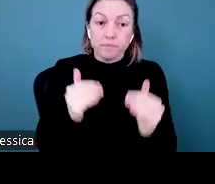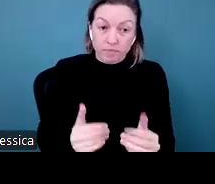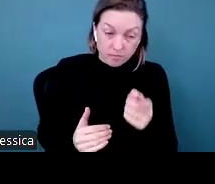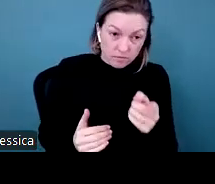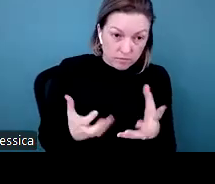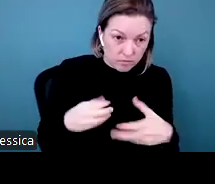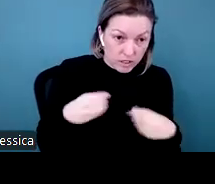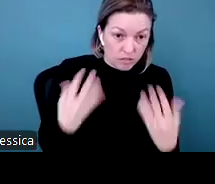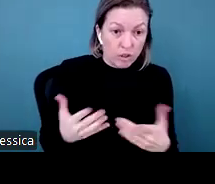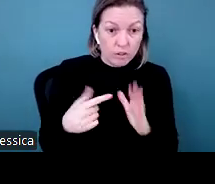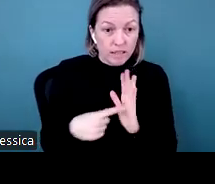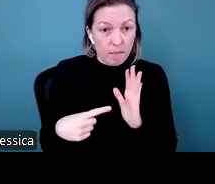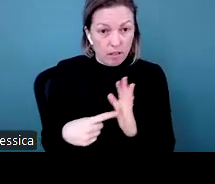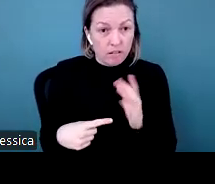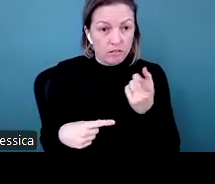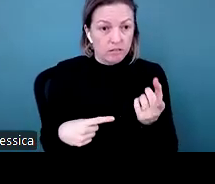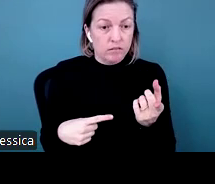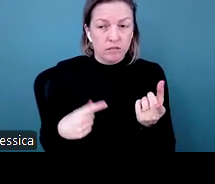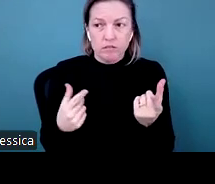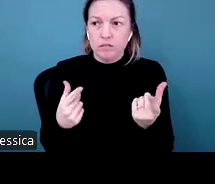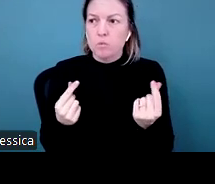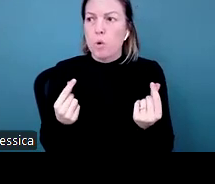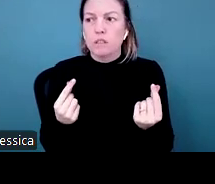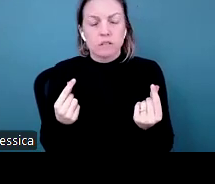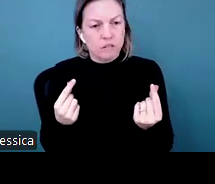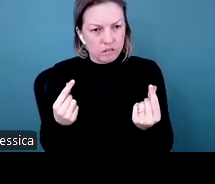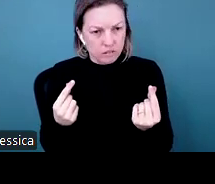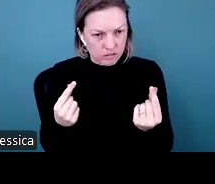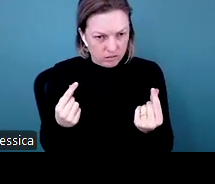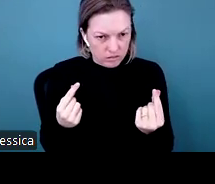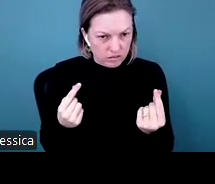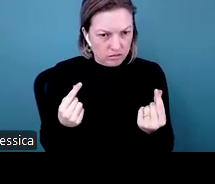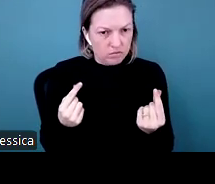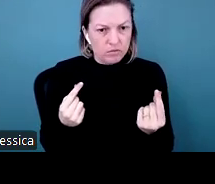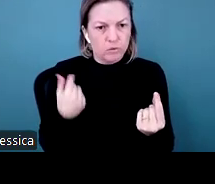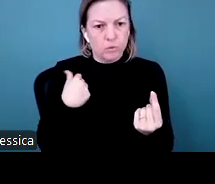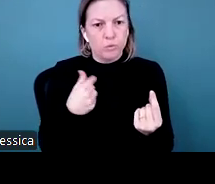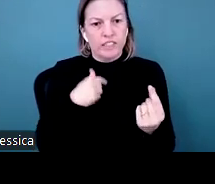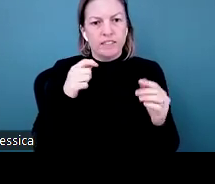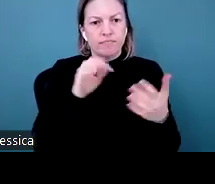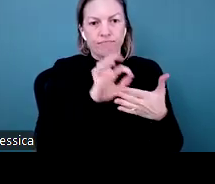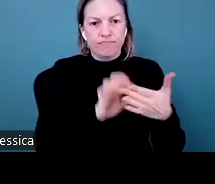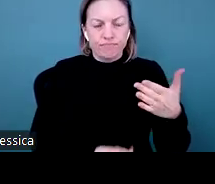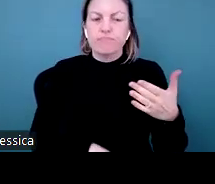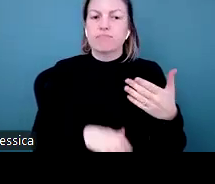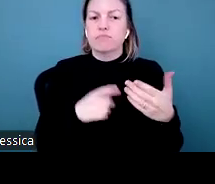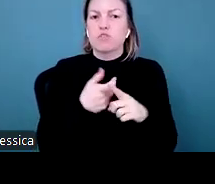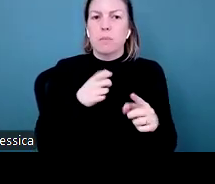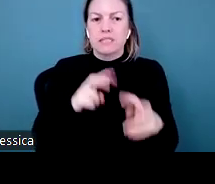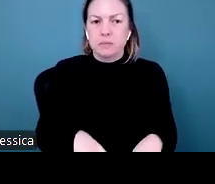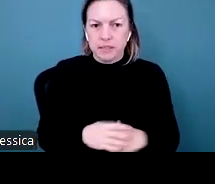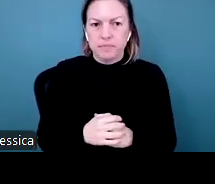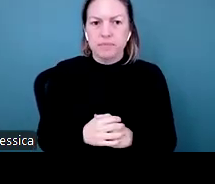an example of what comes out of the assessment. It's a caregiver action plan. We